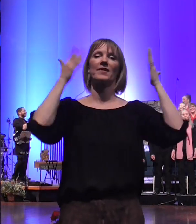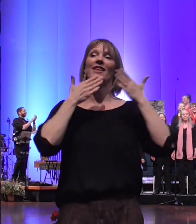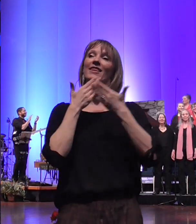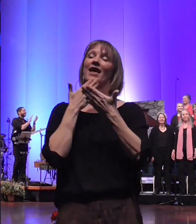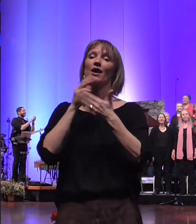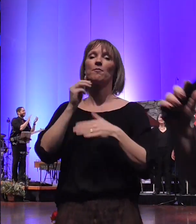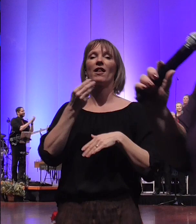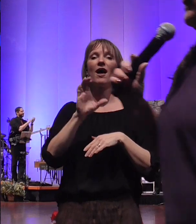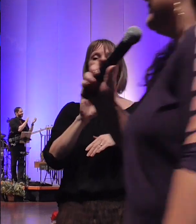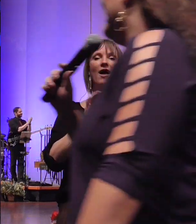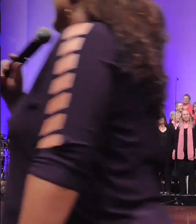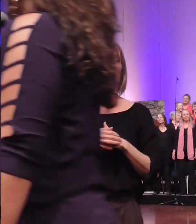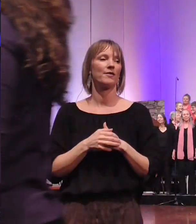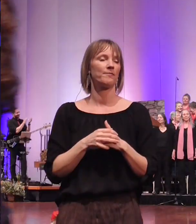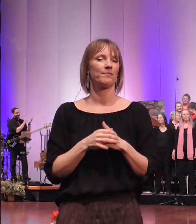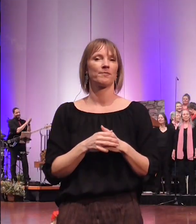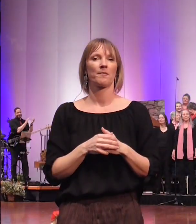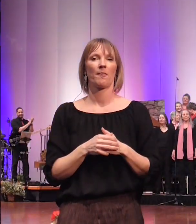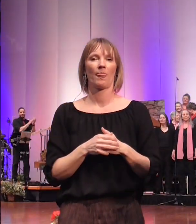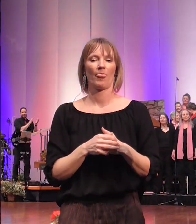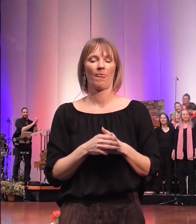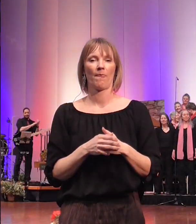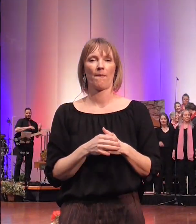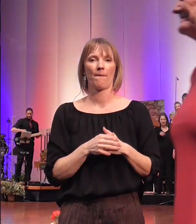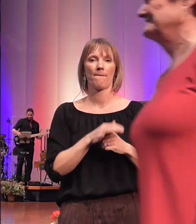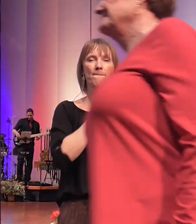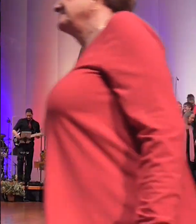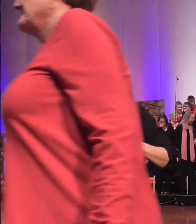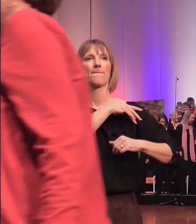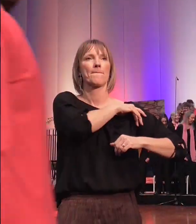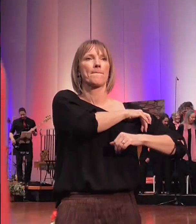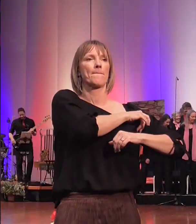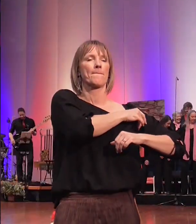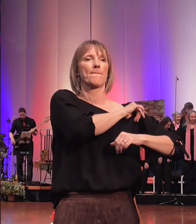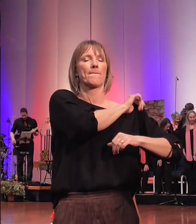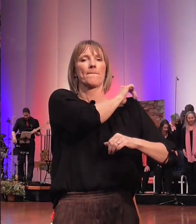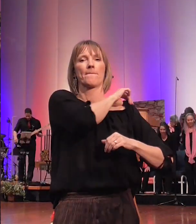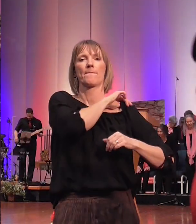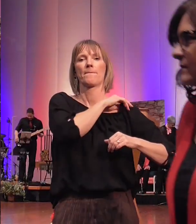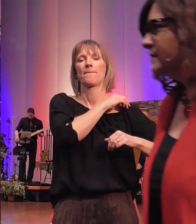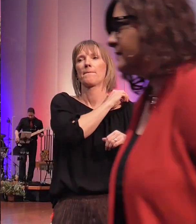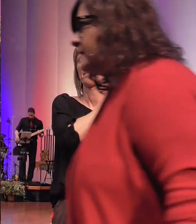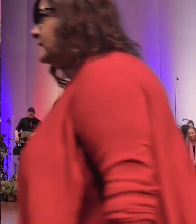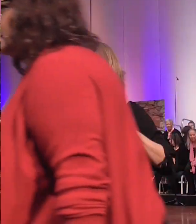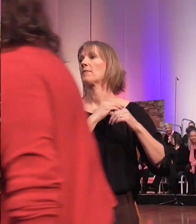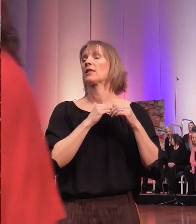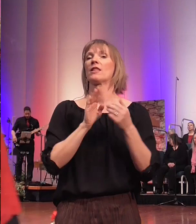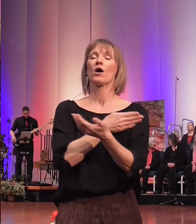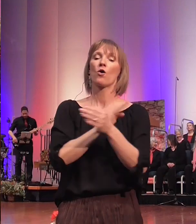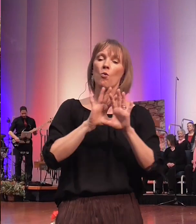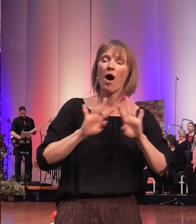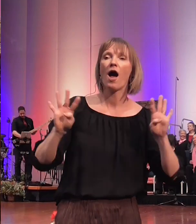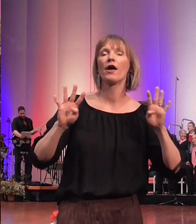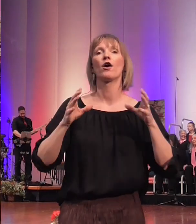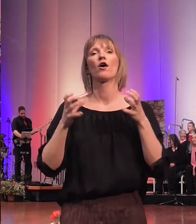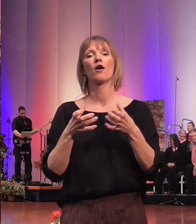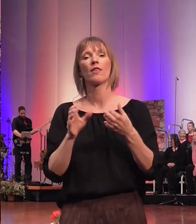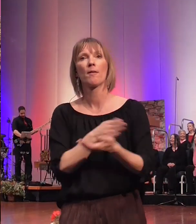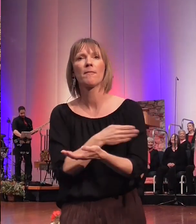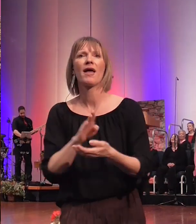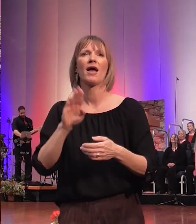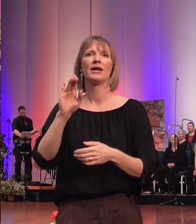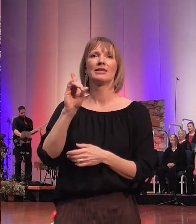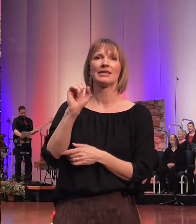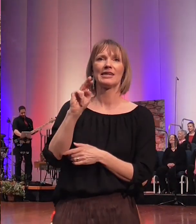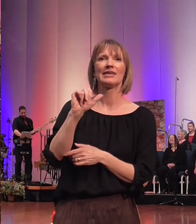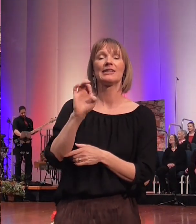Thank you, Mile High Choir, Denise and the Mile High Band, and thank you all for being with us this morning. If you are